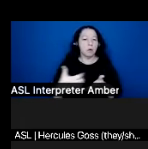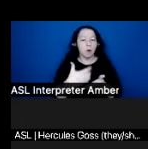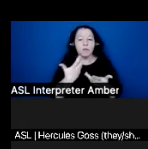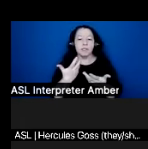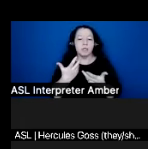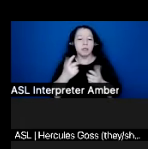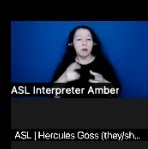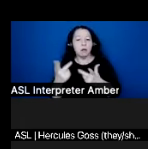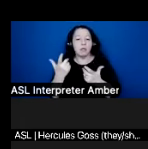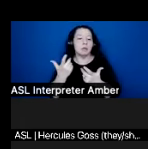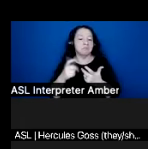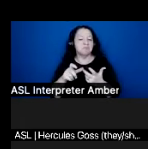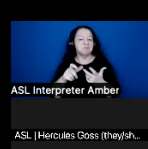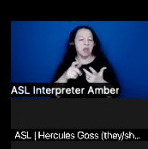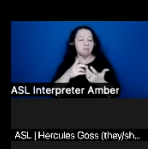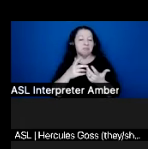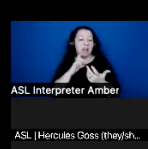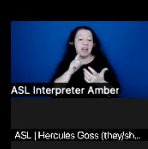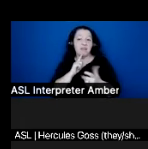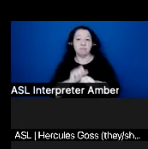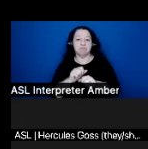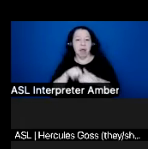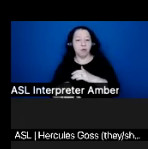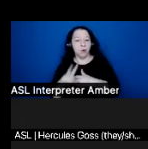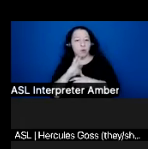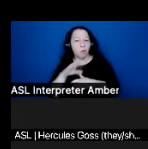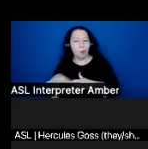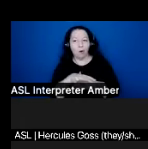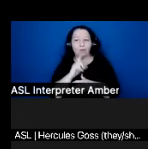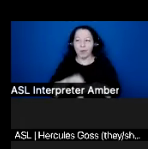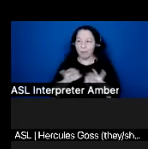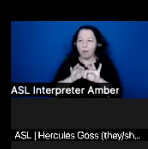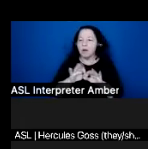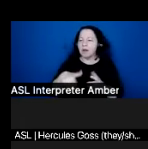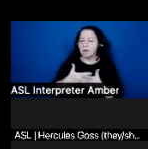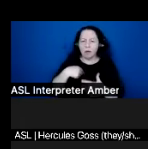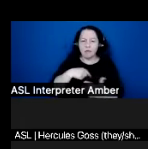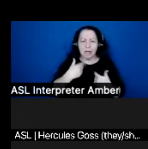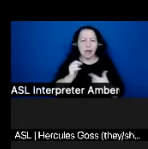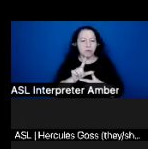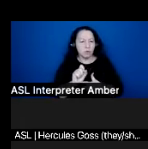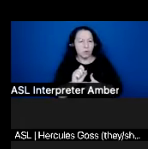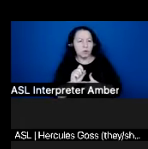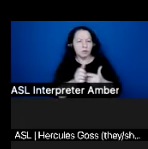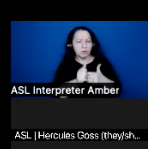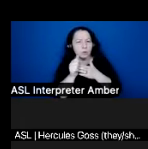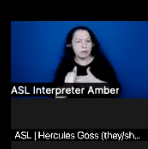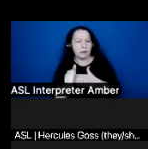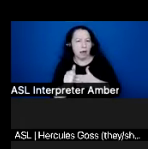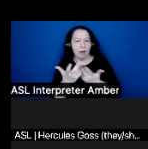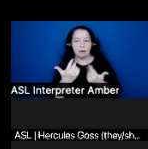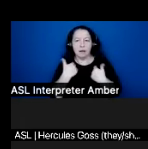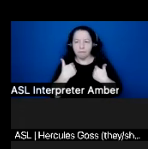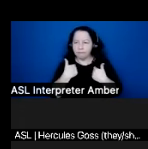to us. And so we have the tools, really. We do. All of us have the tools to guide.